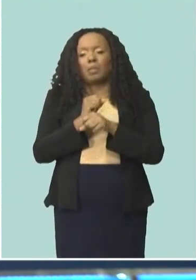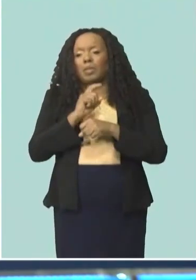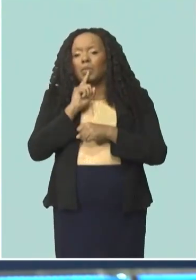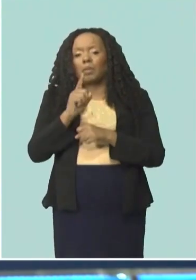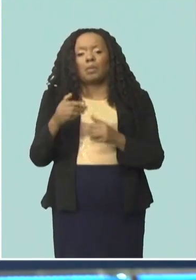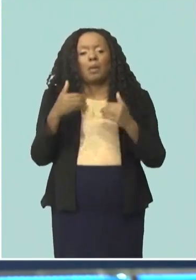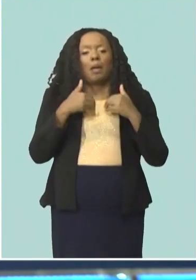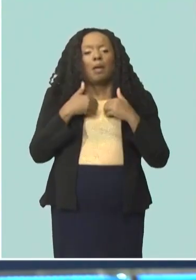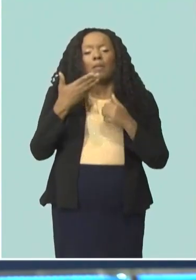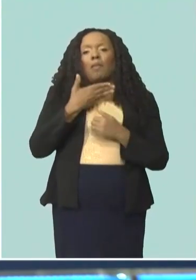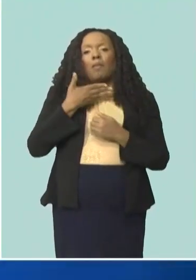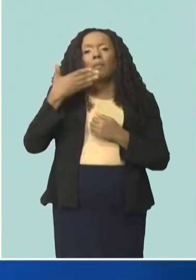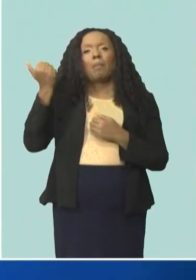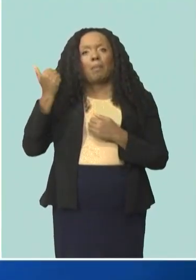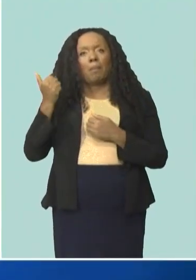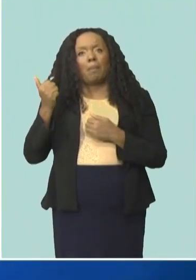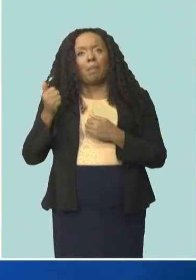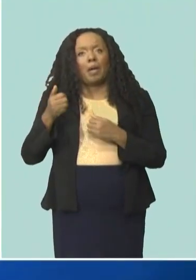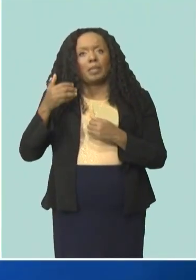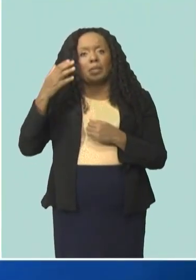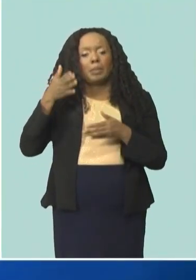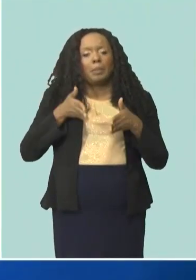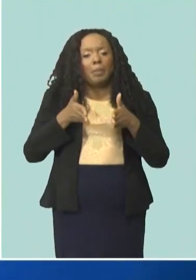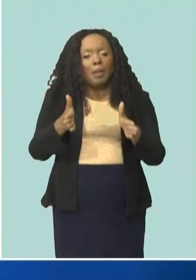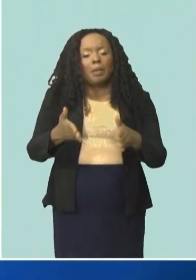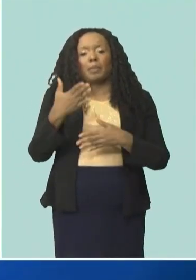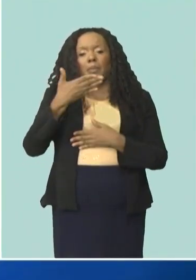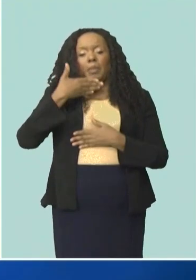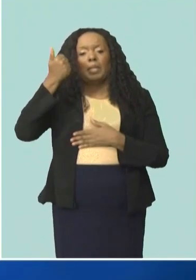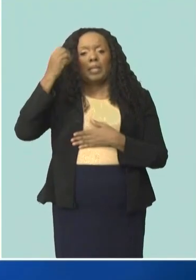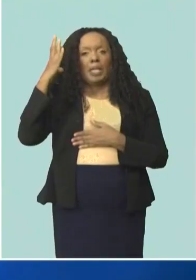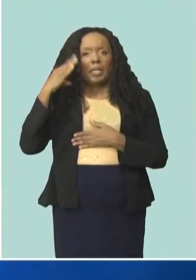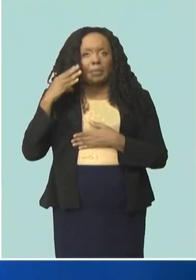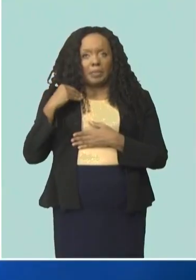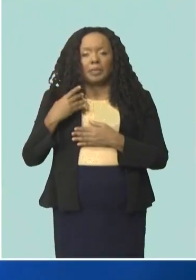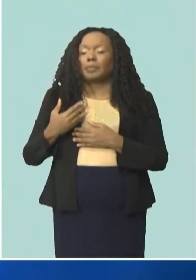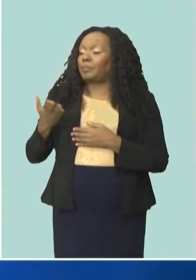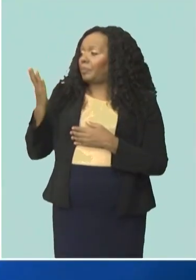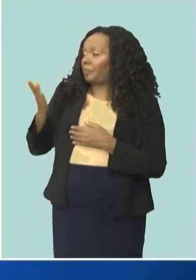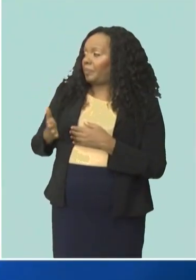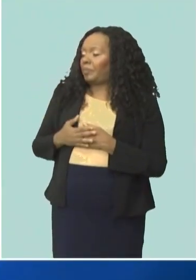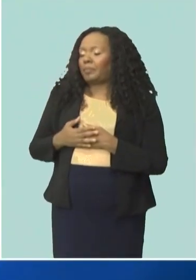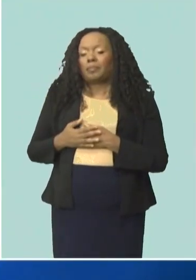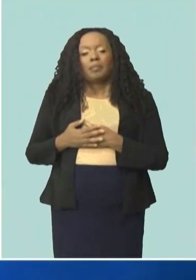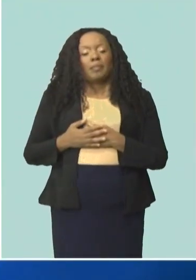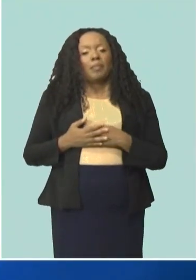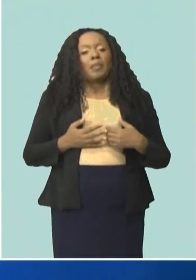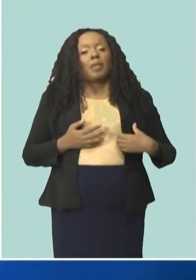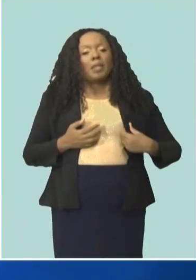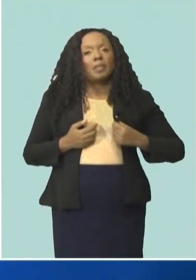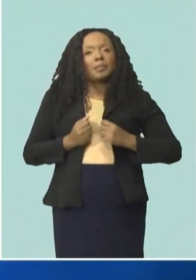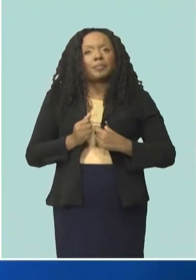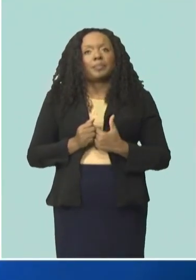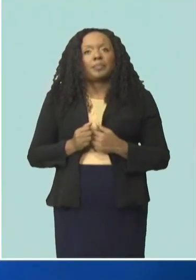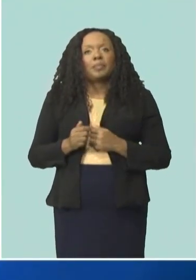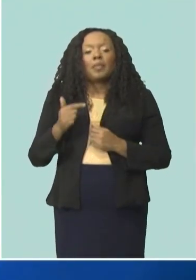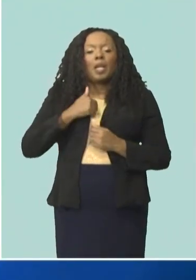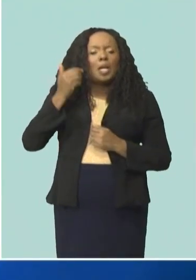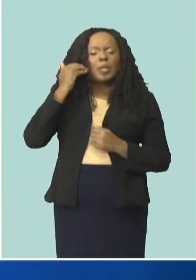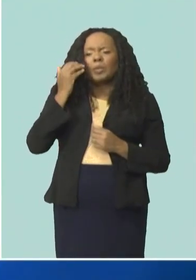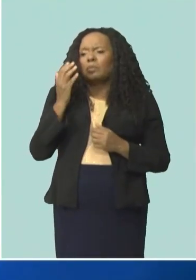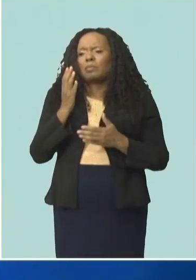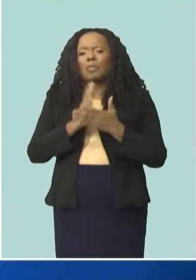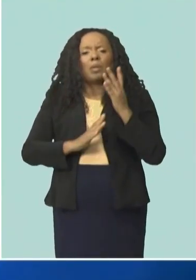for them. Know that I see myself in all of you. In the young graduate, frustratedly searching for